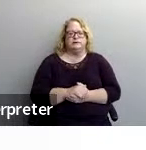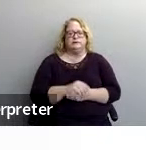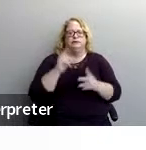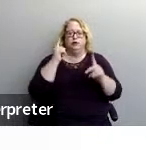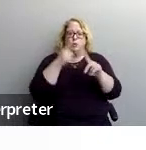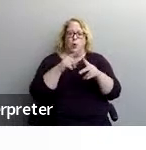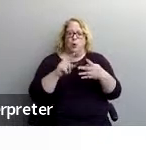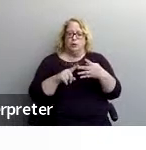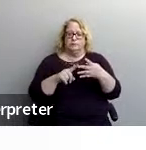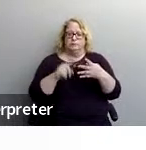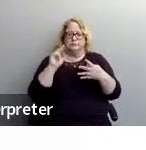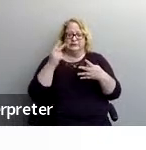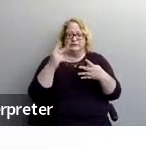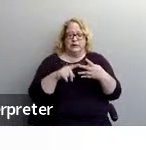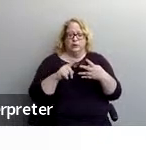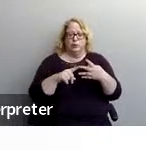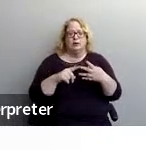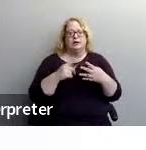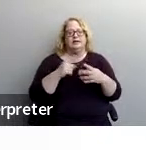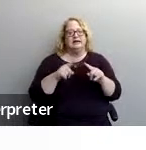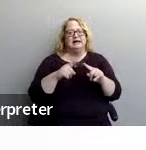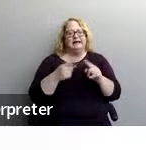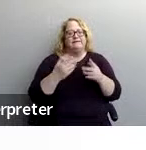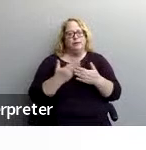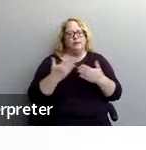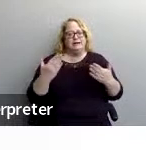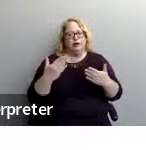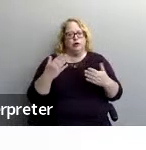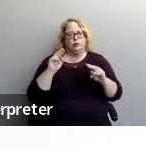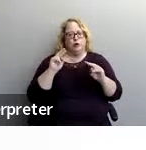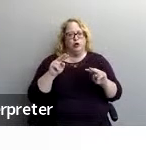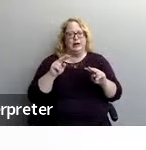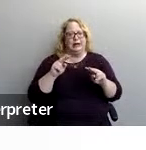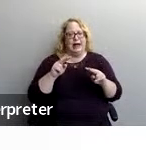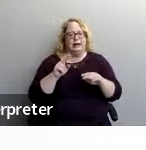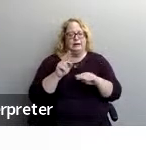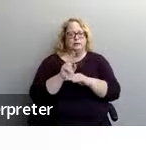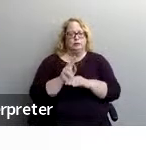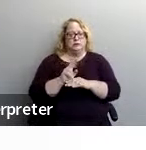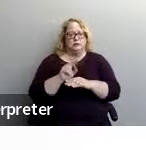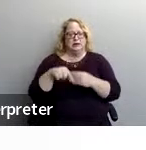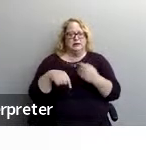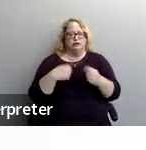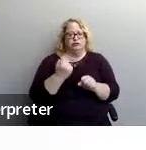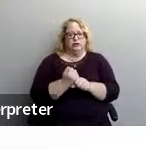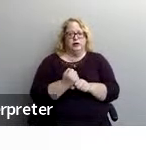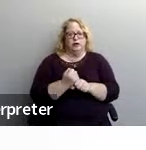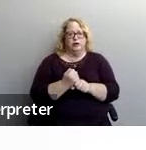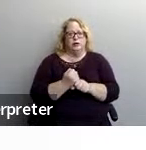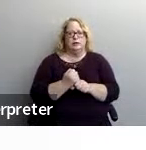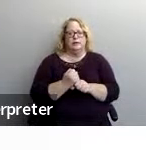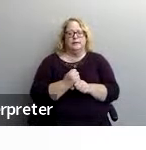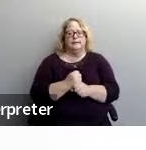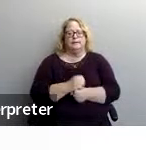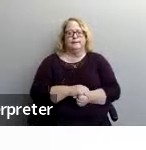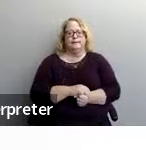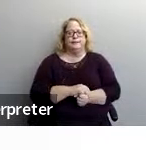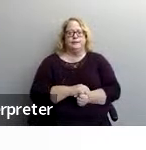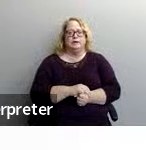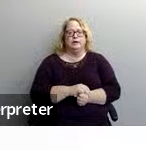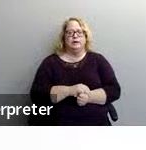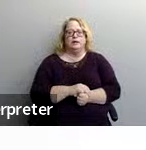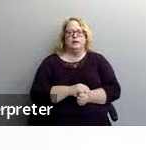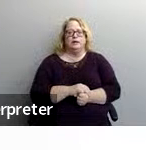For goal number 2, the different materials that we are looking at adopting this year for